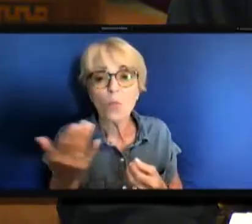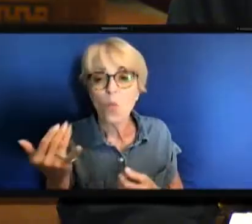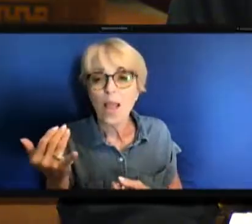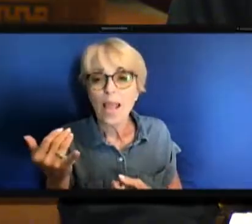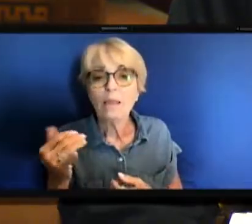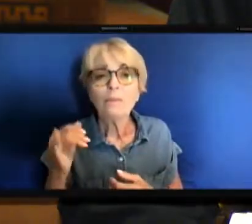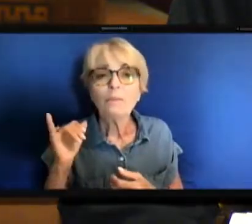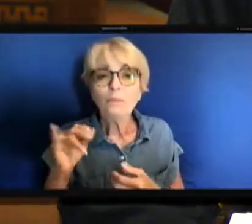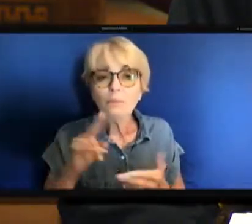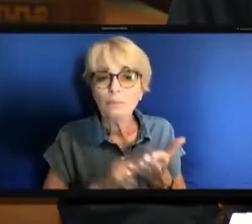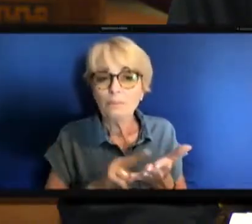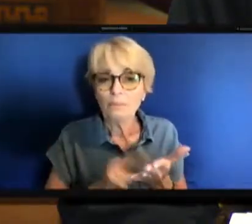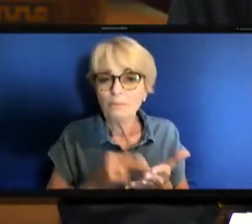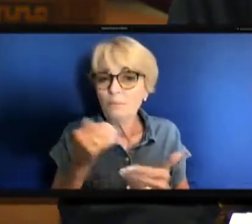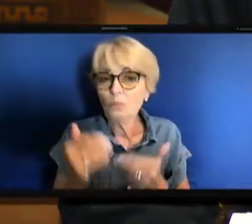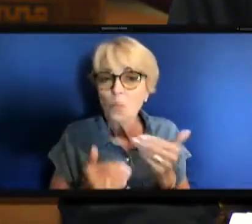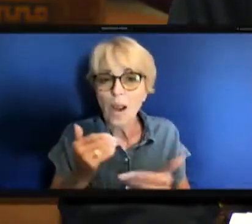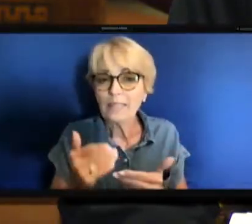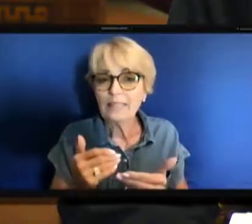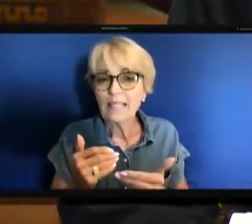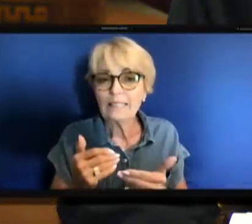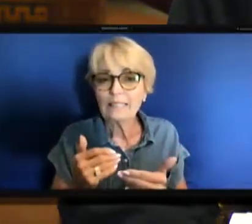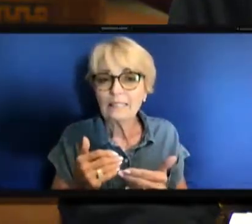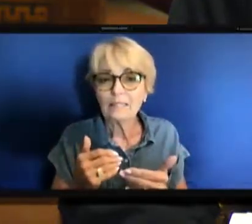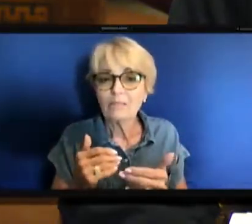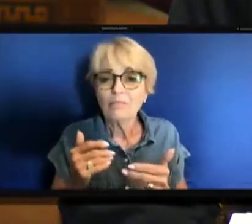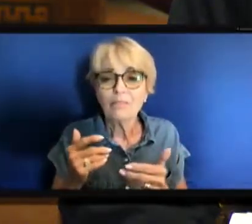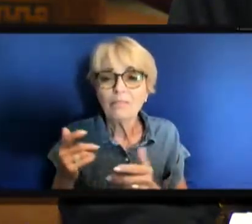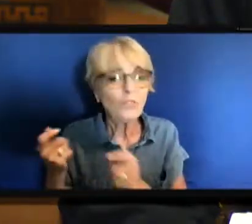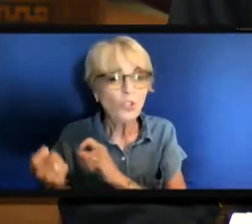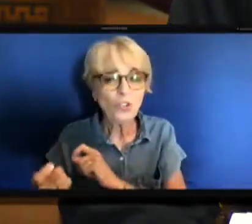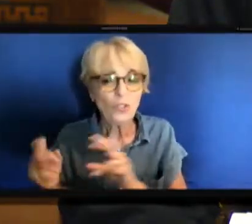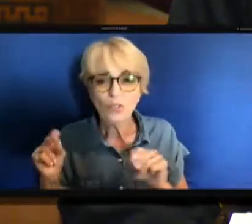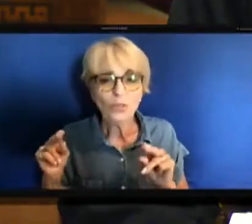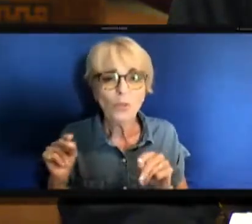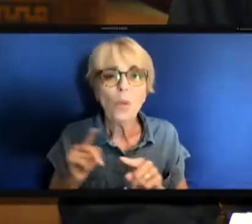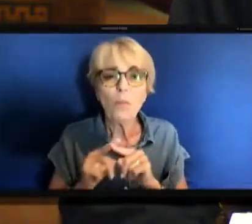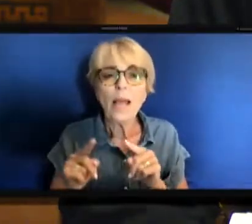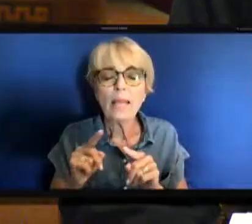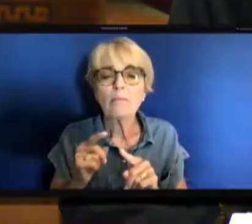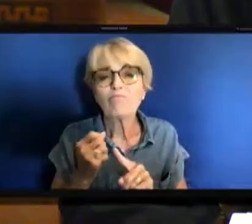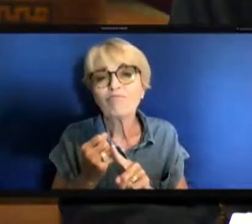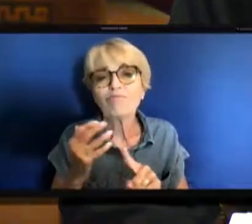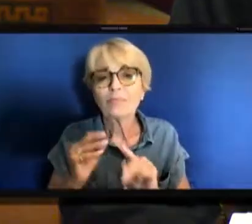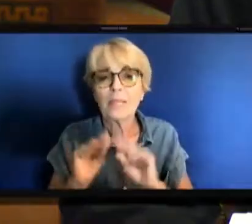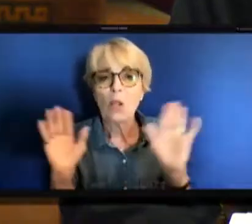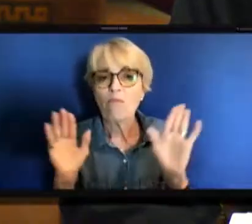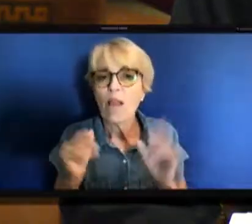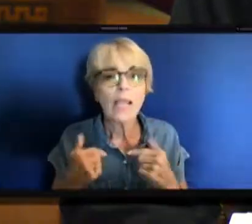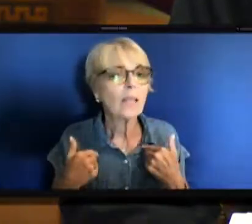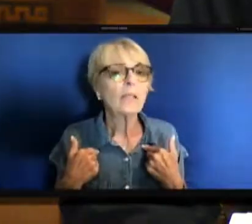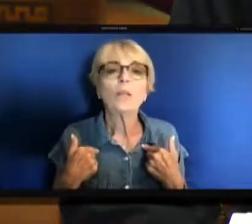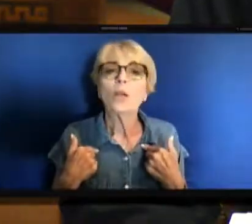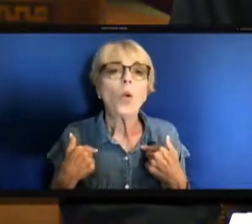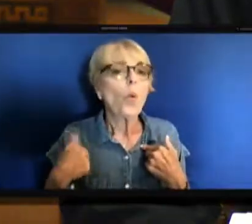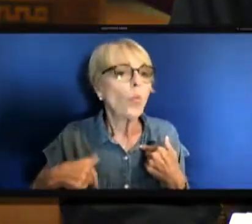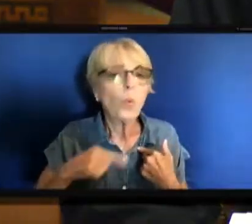contracting process works, which I'm not suggesting we change. It's a point of clarification that, you know, we don't review the